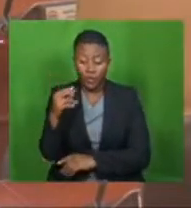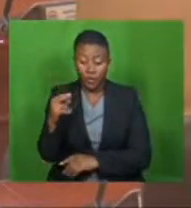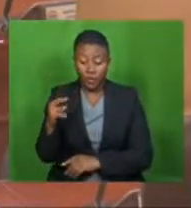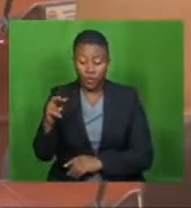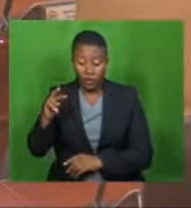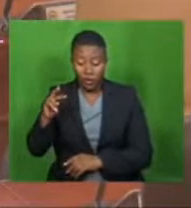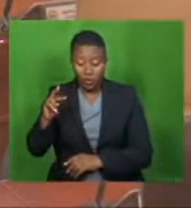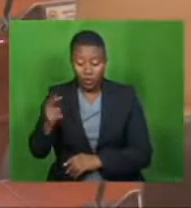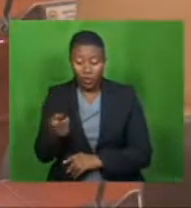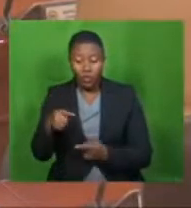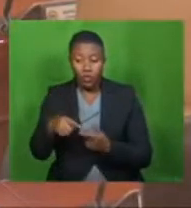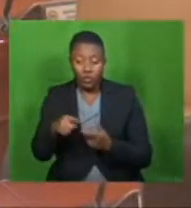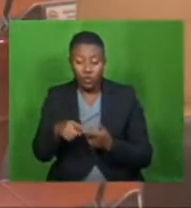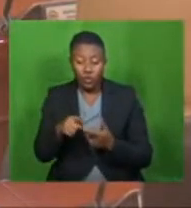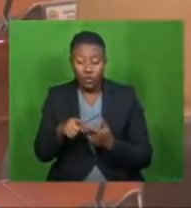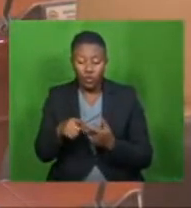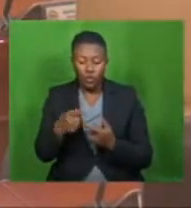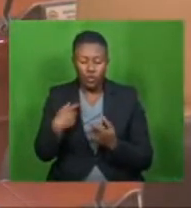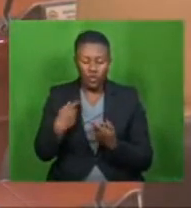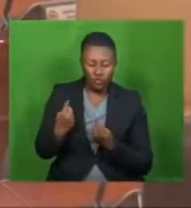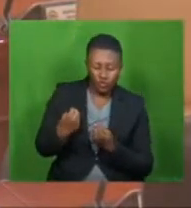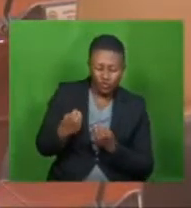fight against the